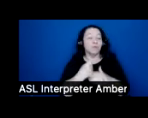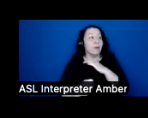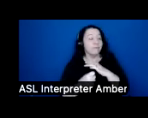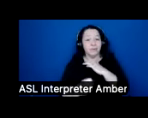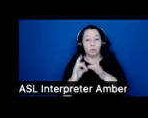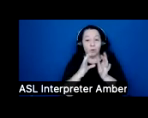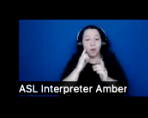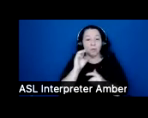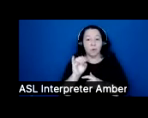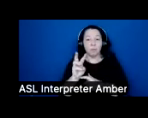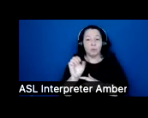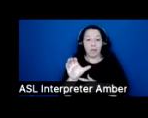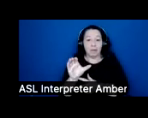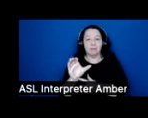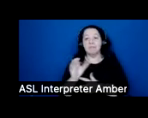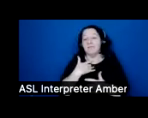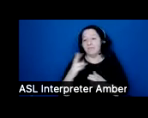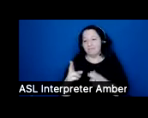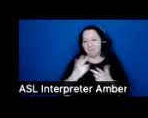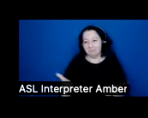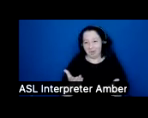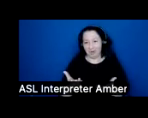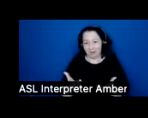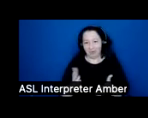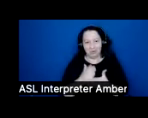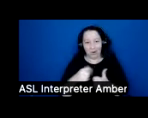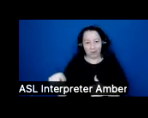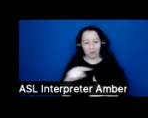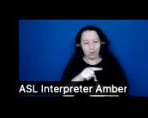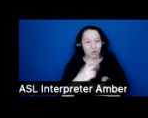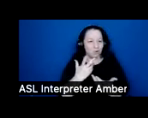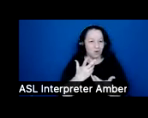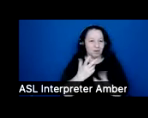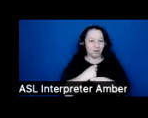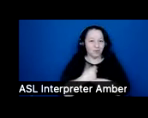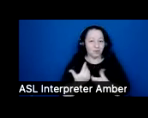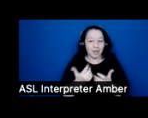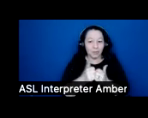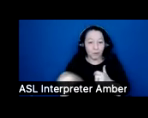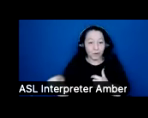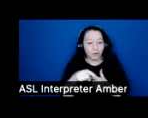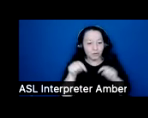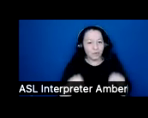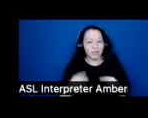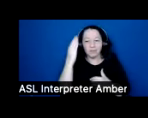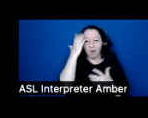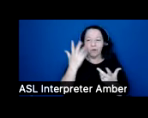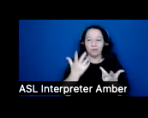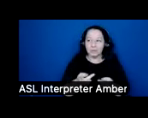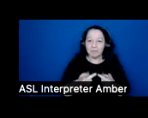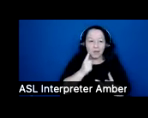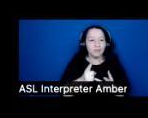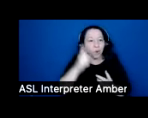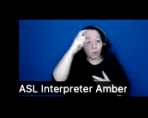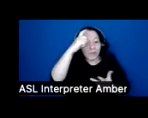be here to share and co-create this knowledge and this space of wisdom and transformation